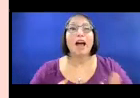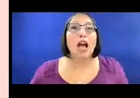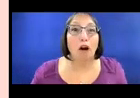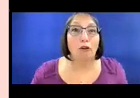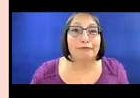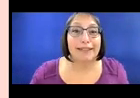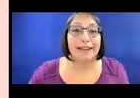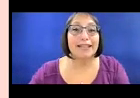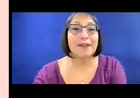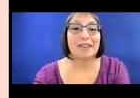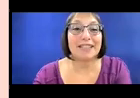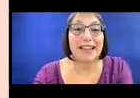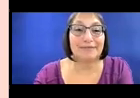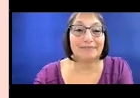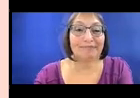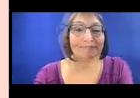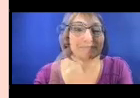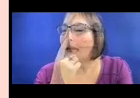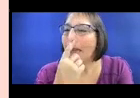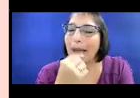go. I'd love to see what you have to say.